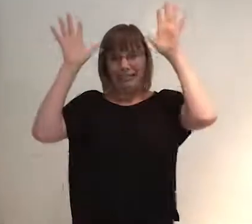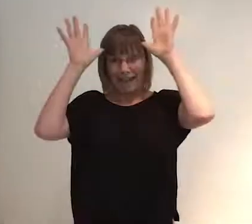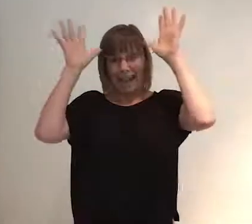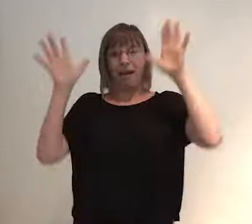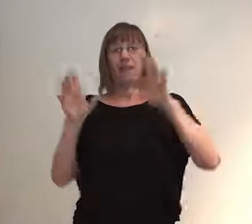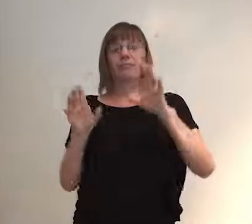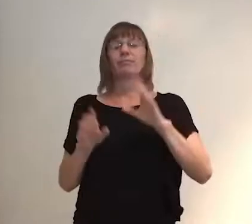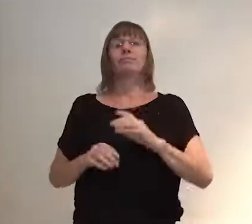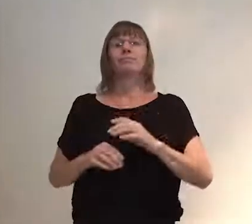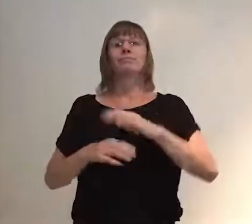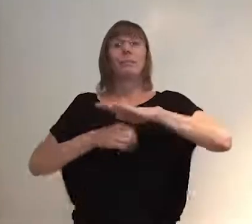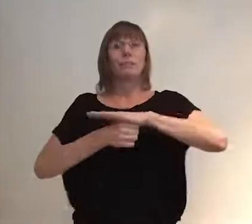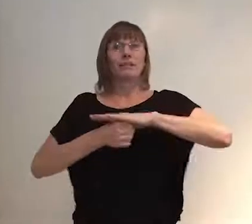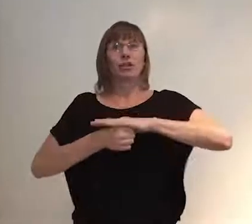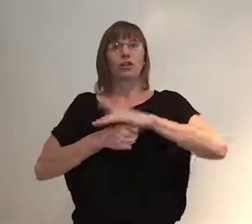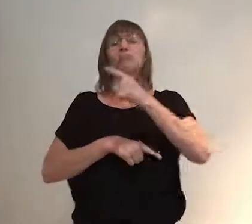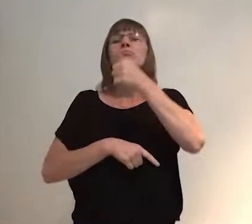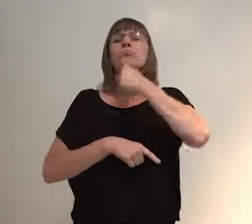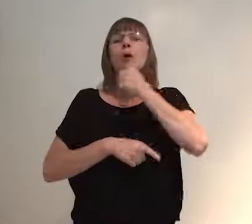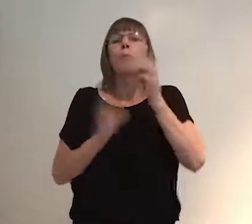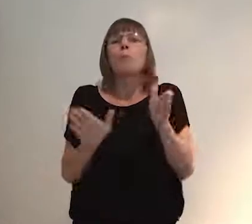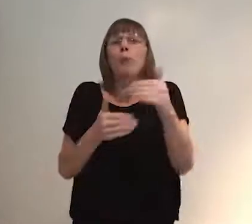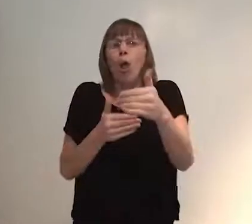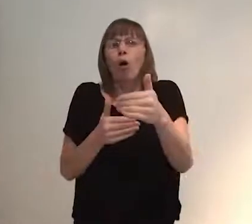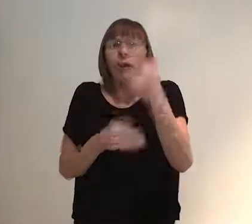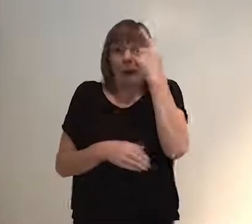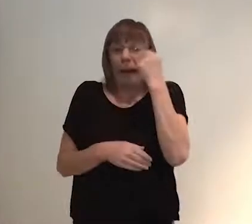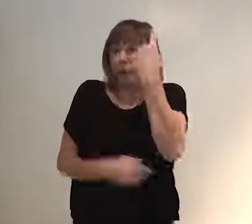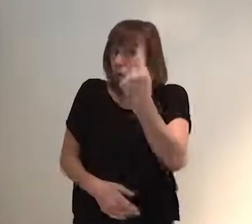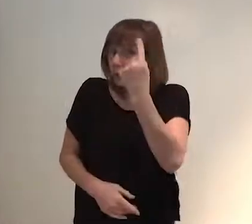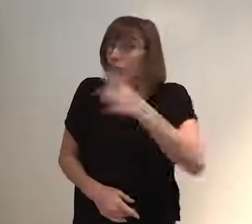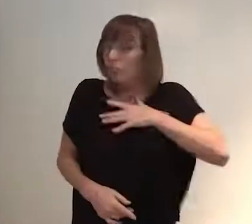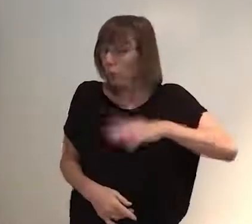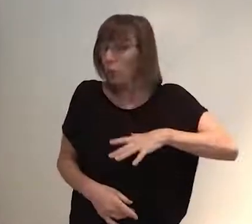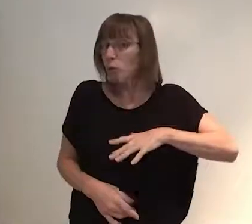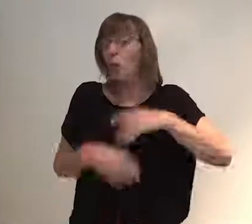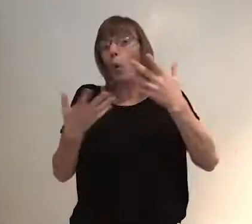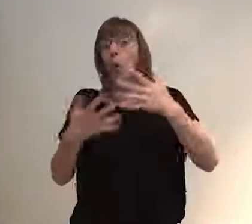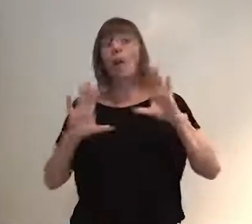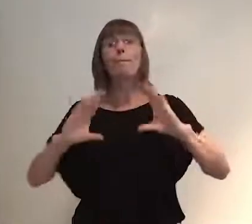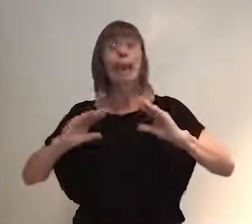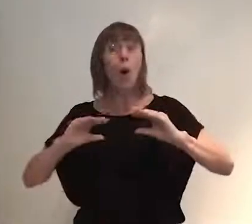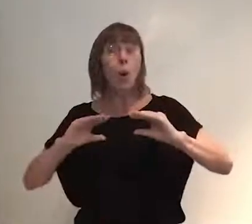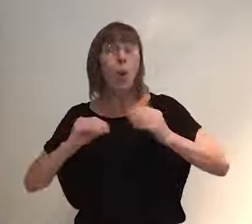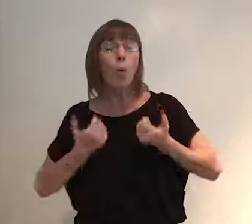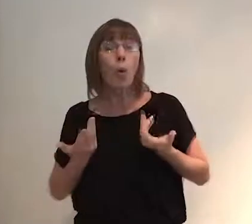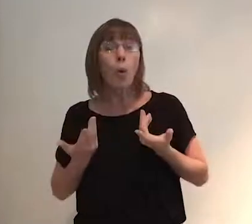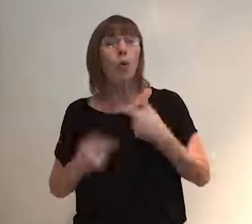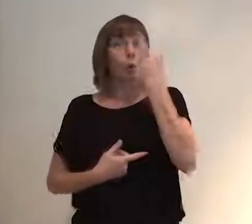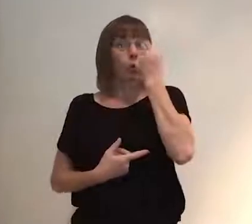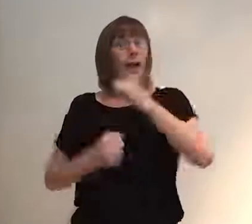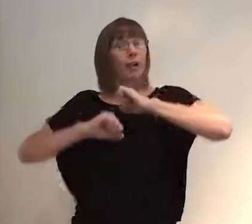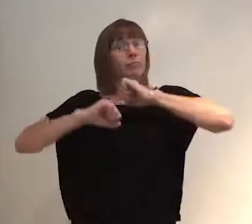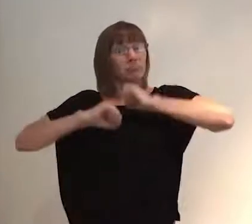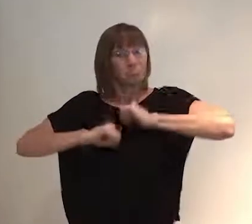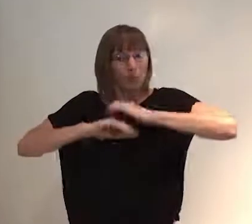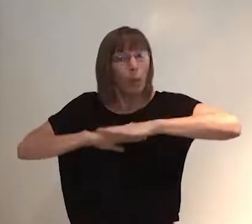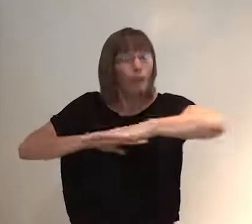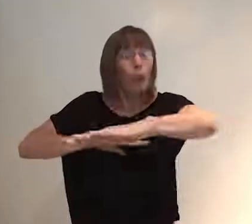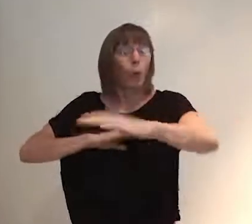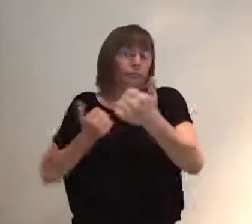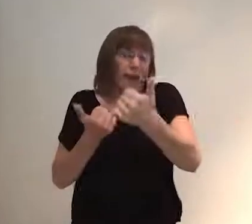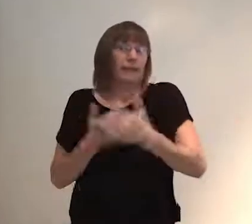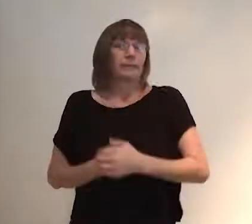deer pose. Now, I'm going to use a little block to sit on. You can use a block yourself to sit on, or a pillow to sit on, or you can